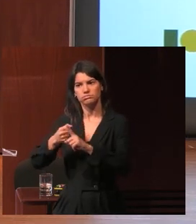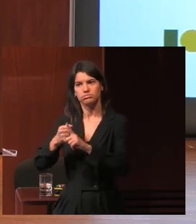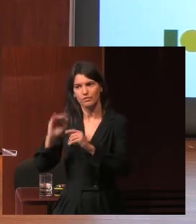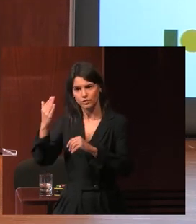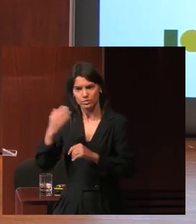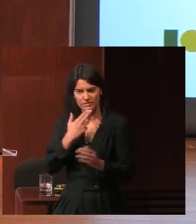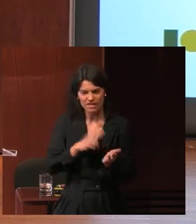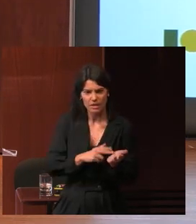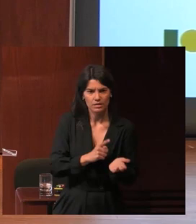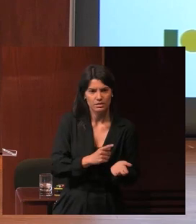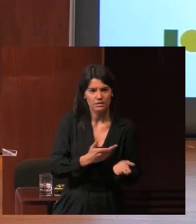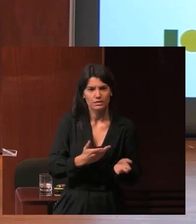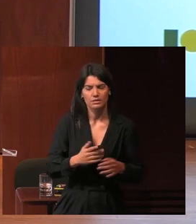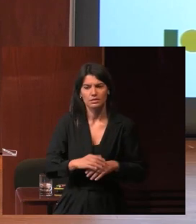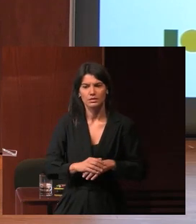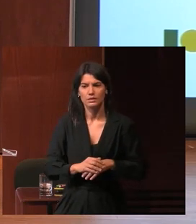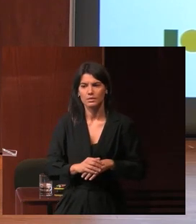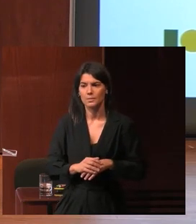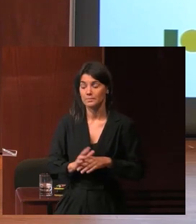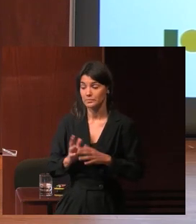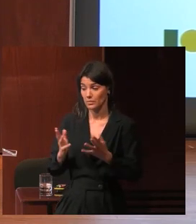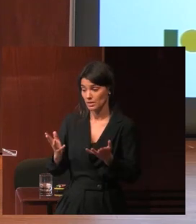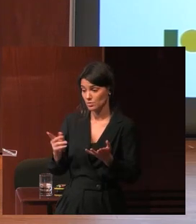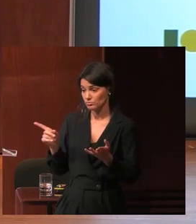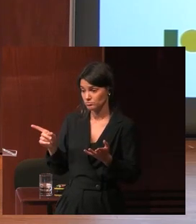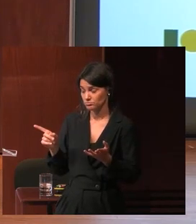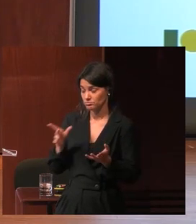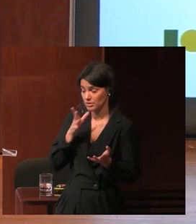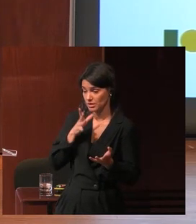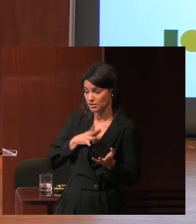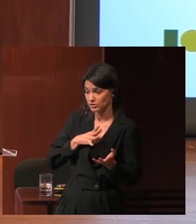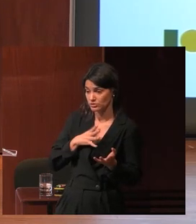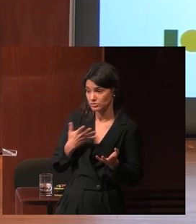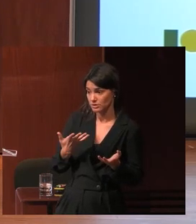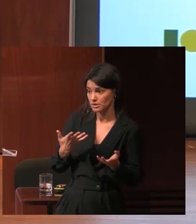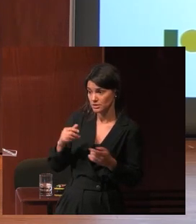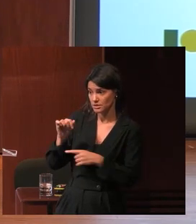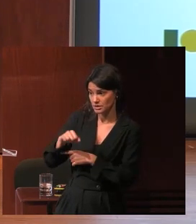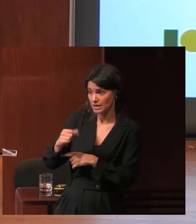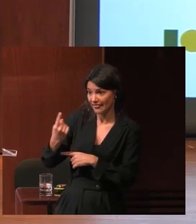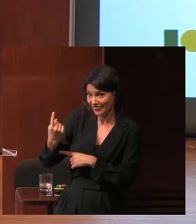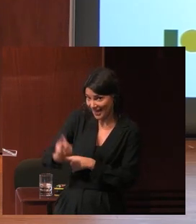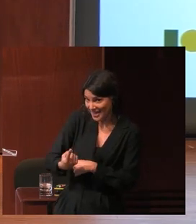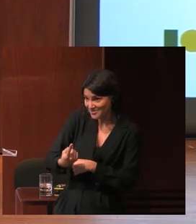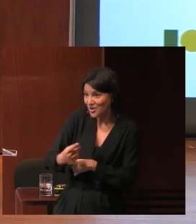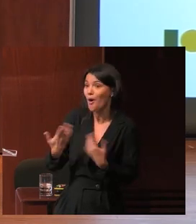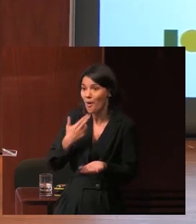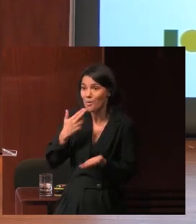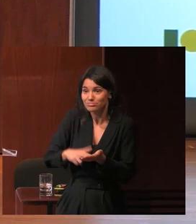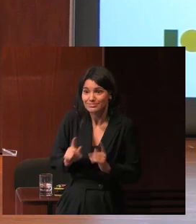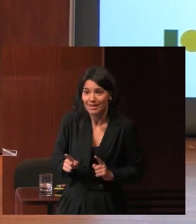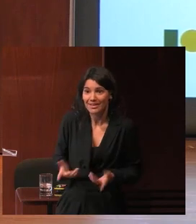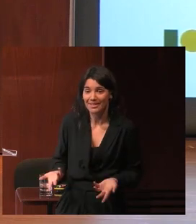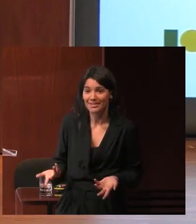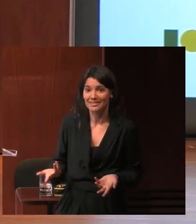Do you mean, is it true that they should be, or do you mean, is it true that they are?